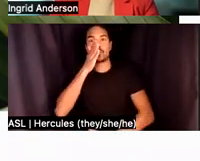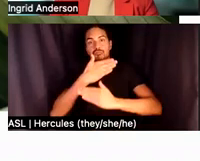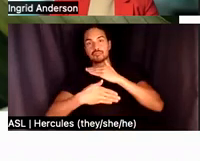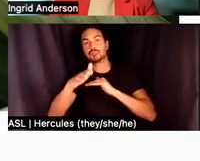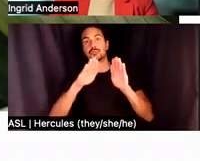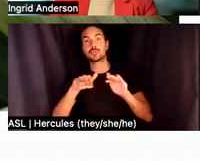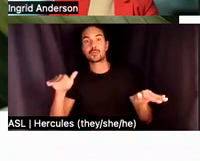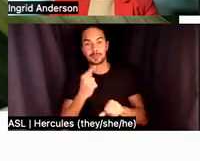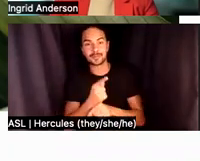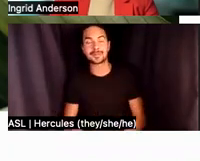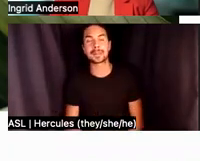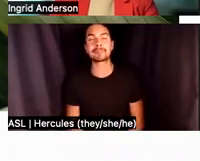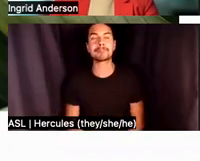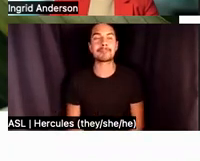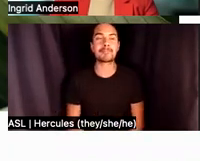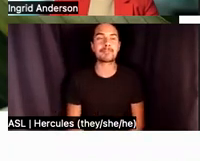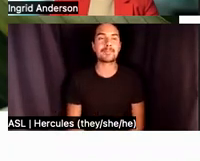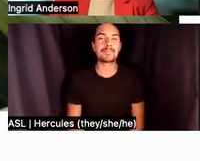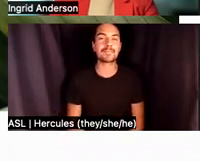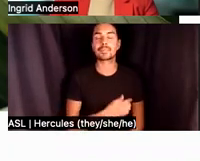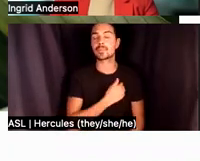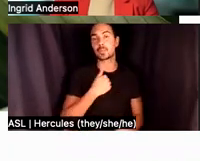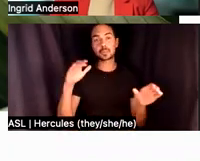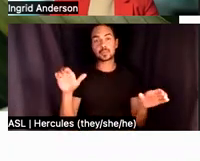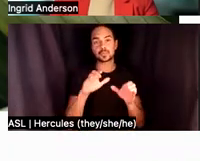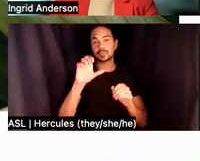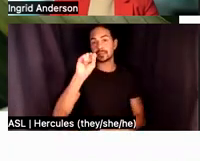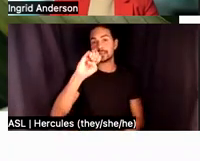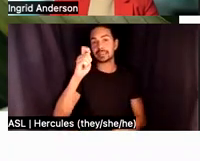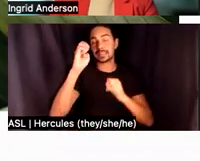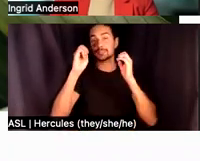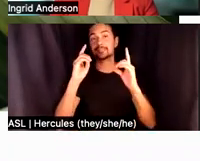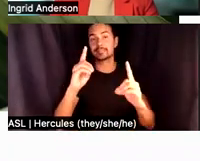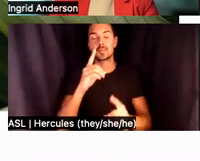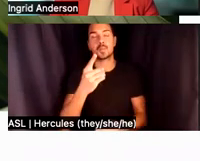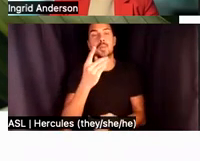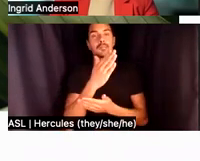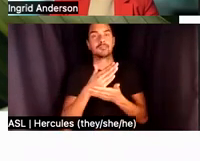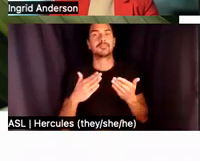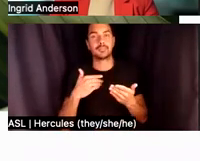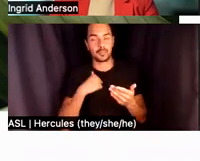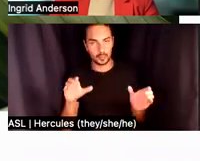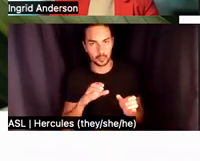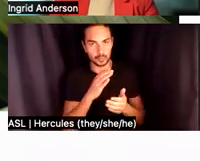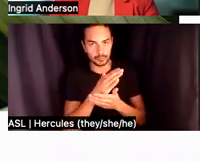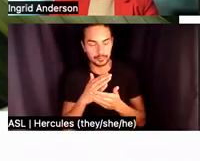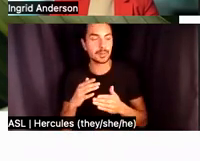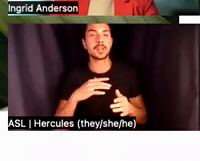our conversations when we're doing sex ed, because one of the components that we do is we work with adults.